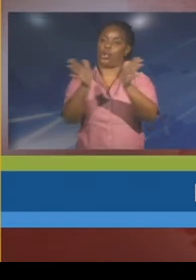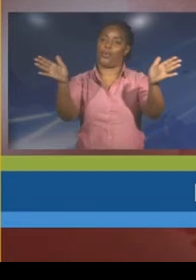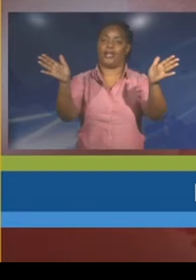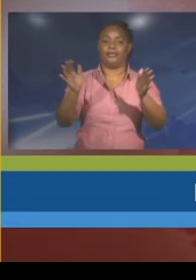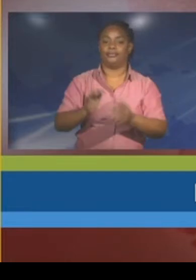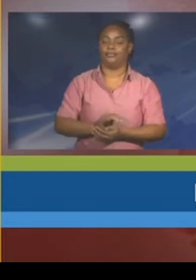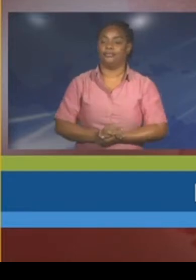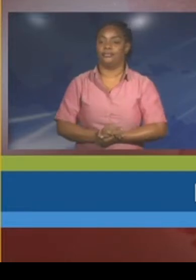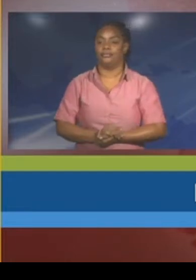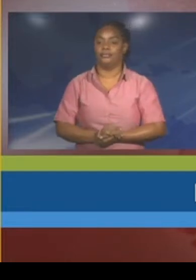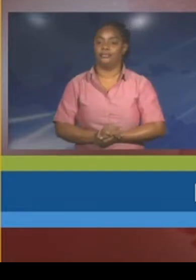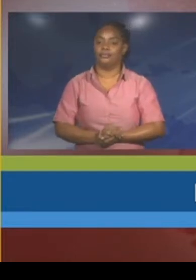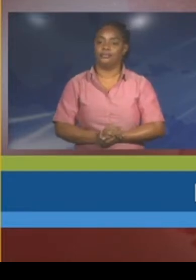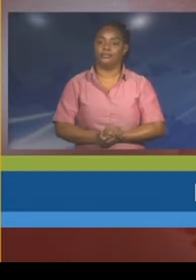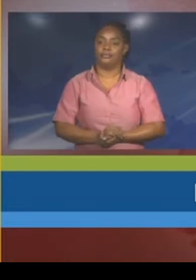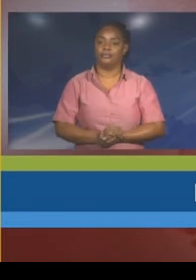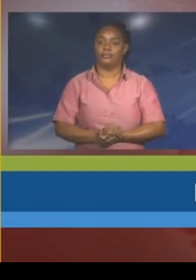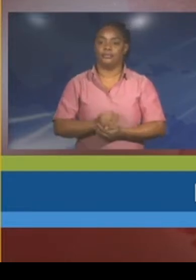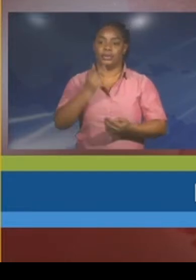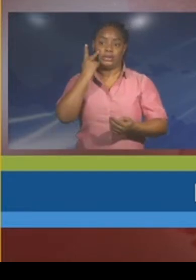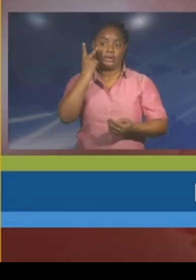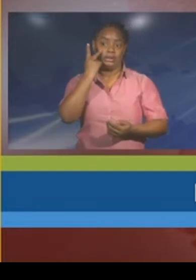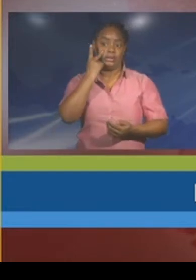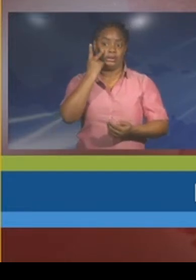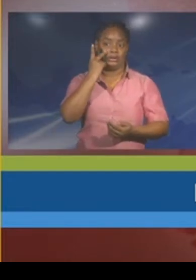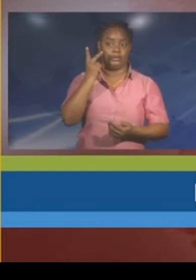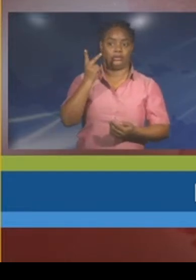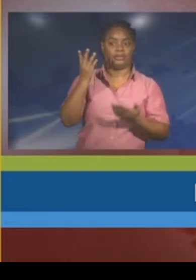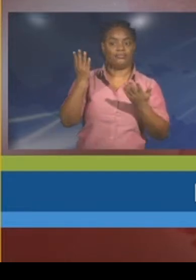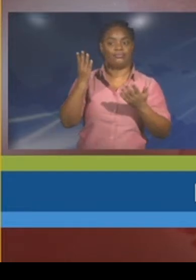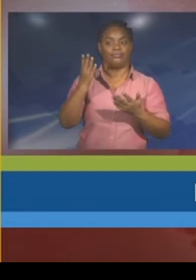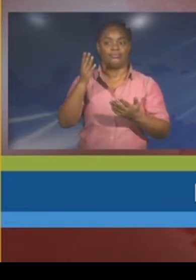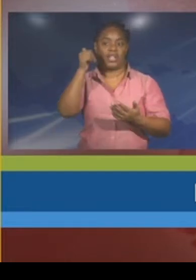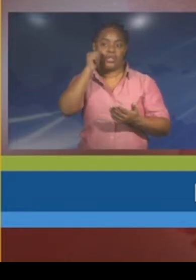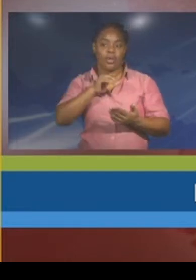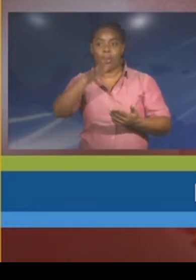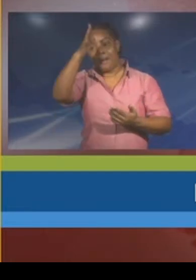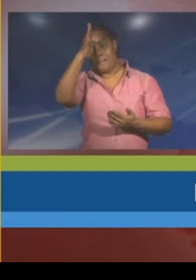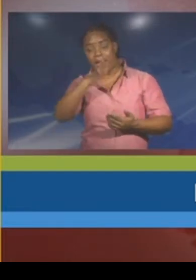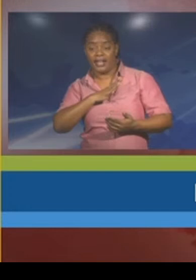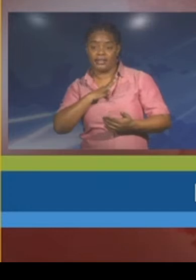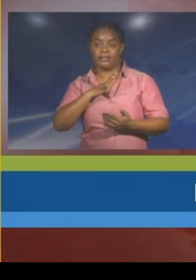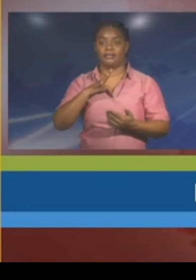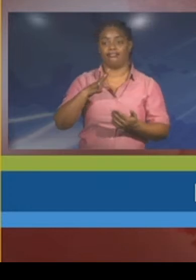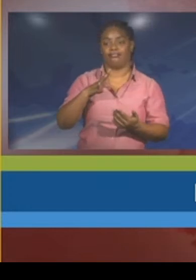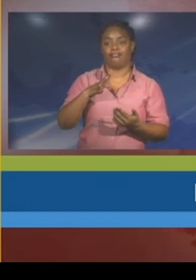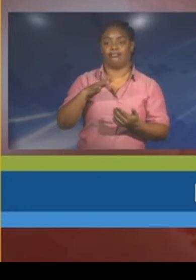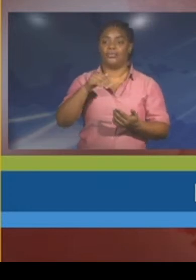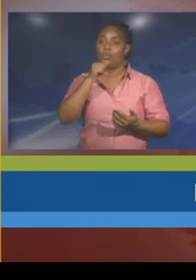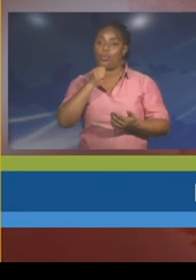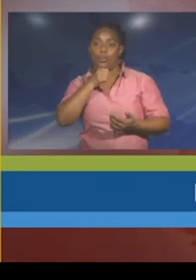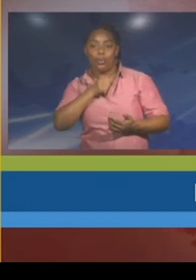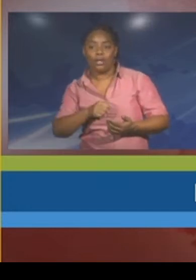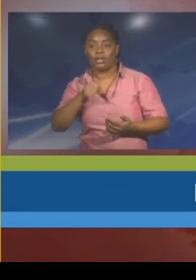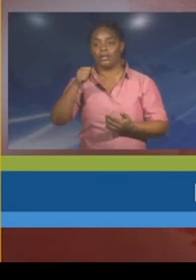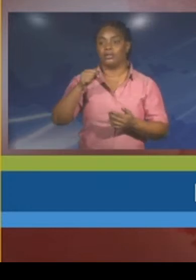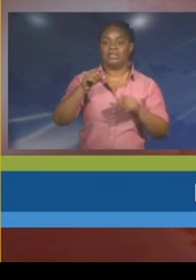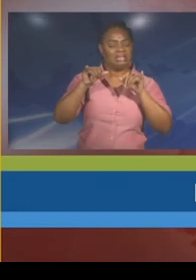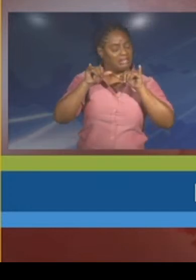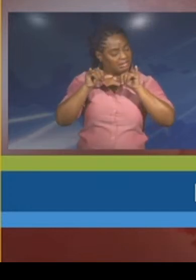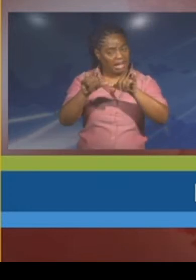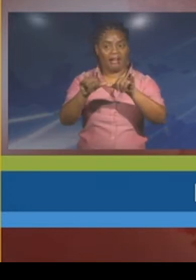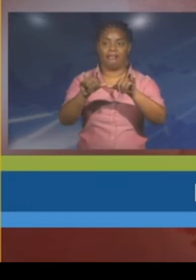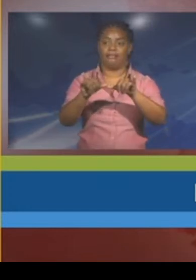we're looking at the demographics, and those have remained largely consistent throughout the entire time frame from